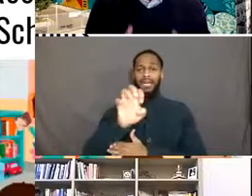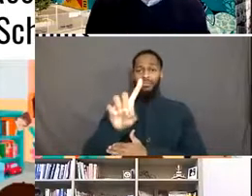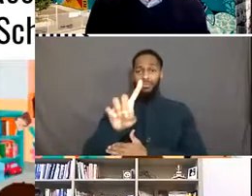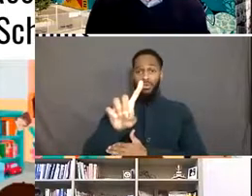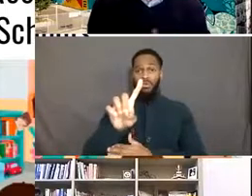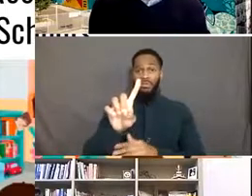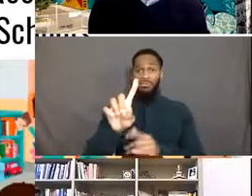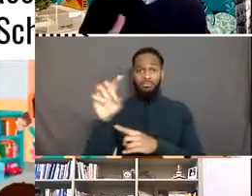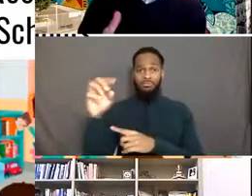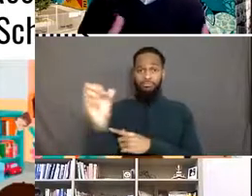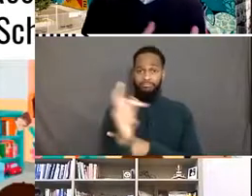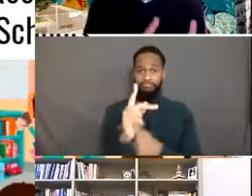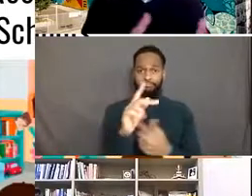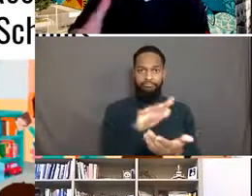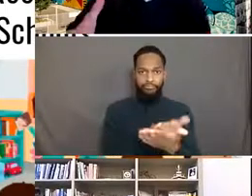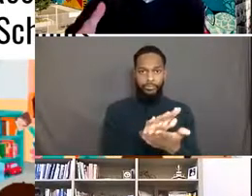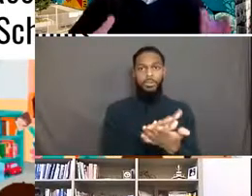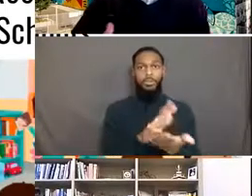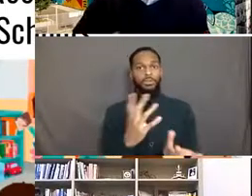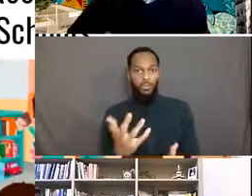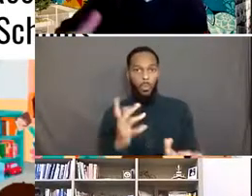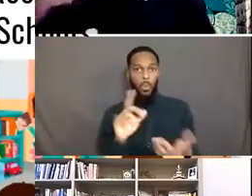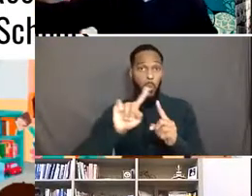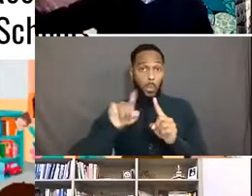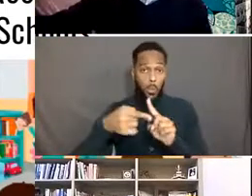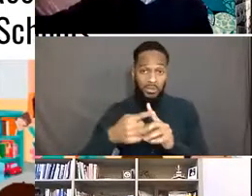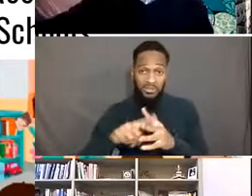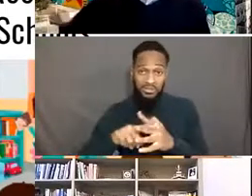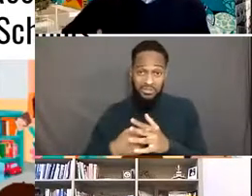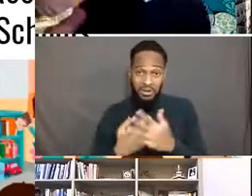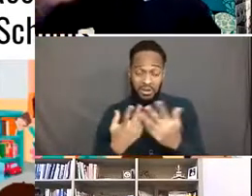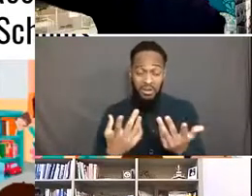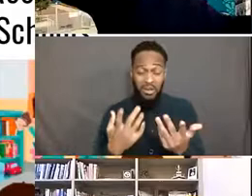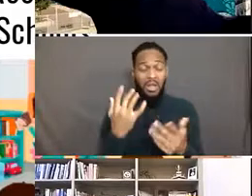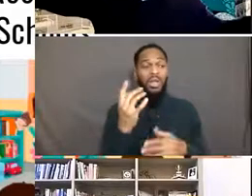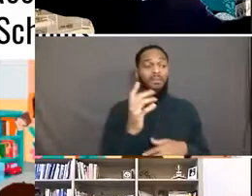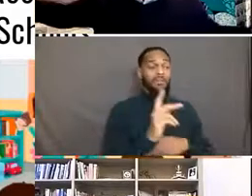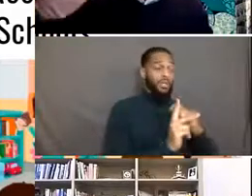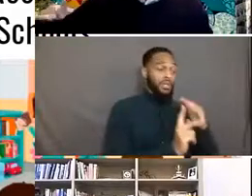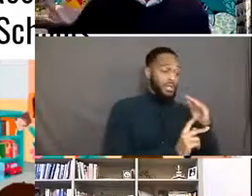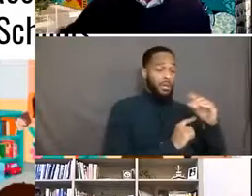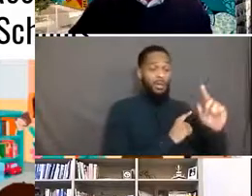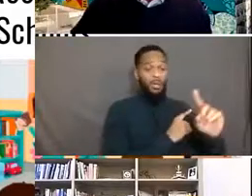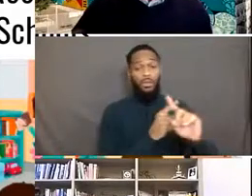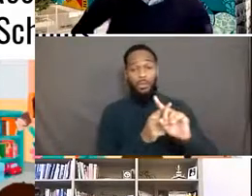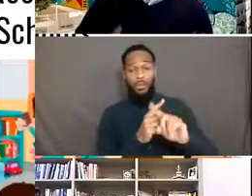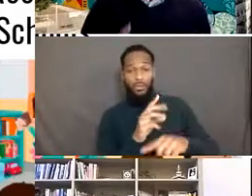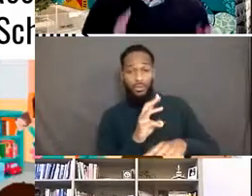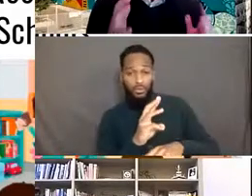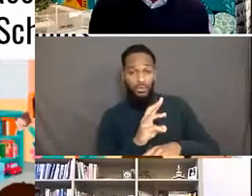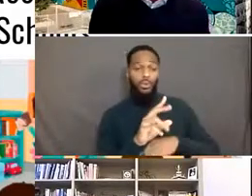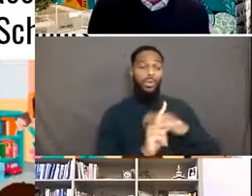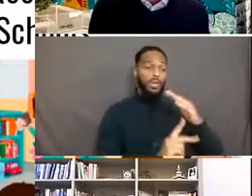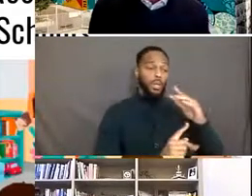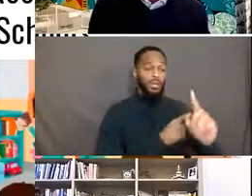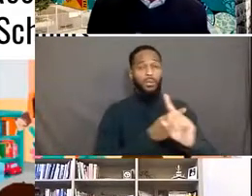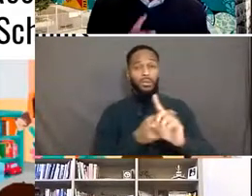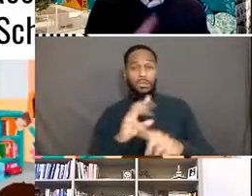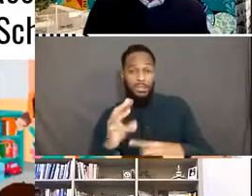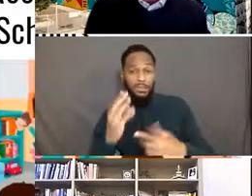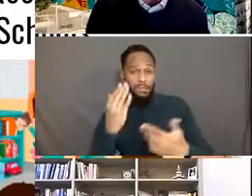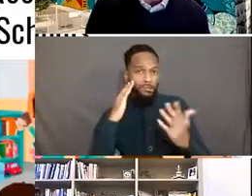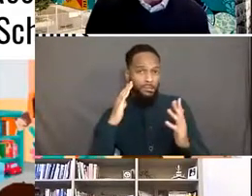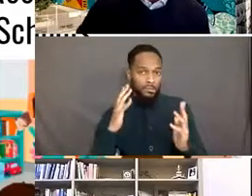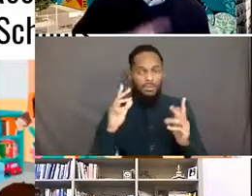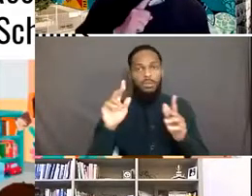in-person instruction beginning, whether it's K2, K6, looking wider than that. We have been working